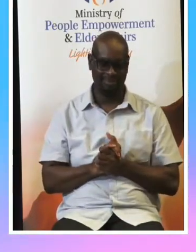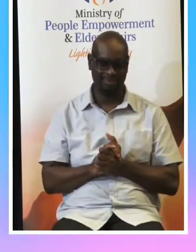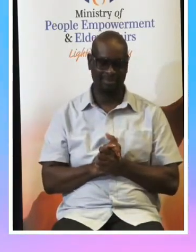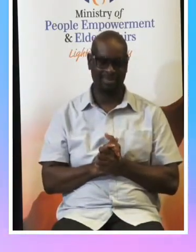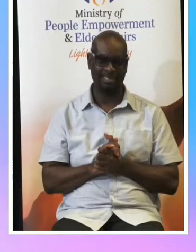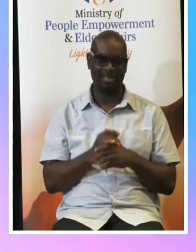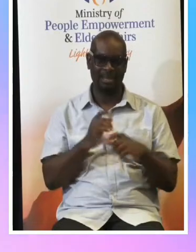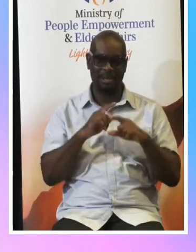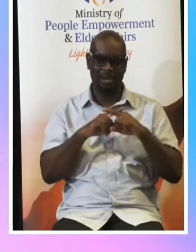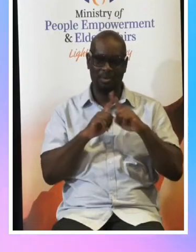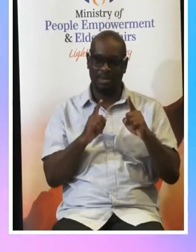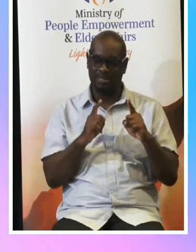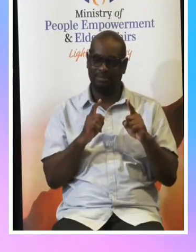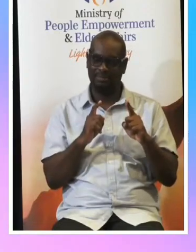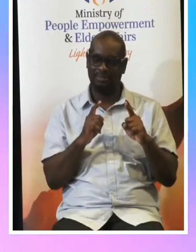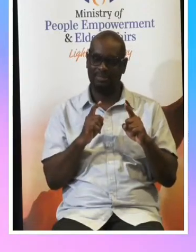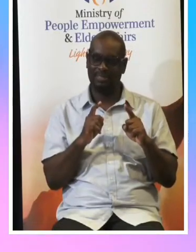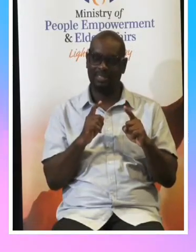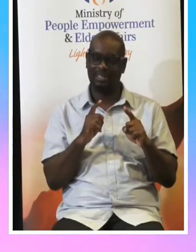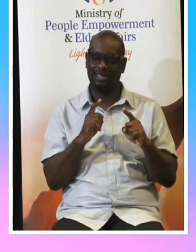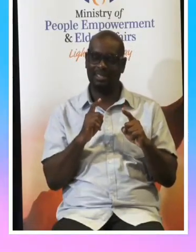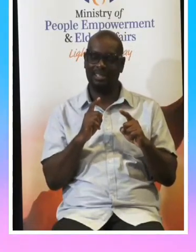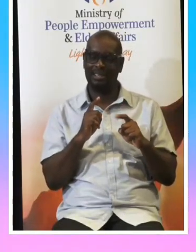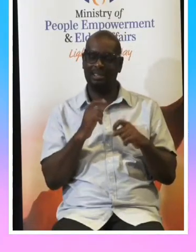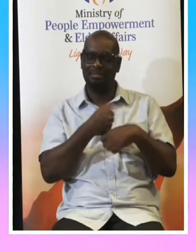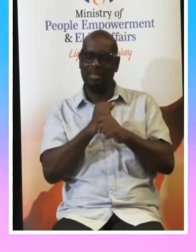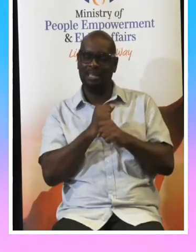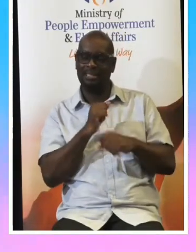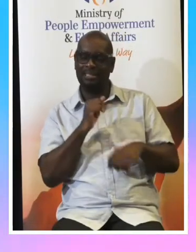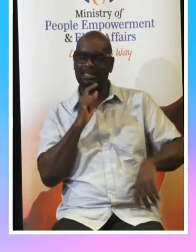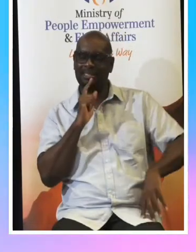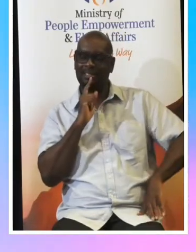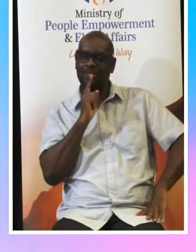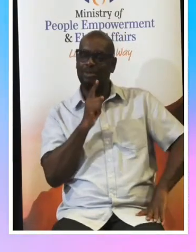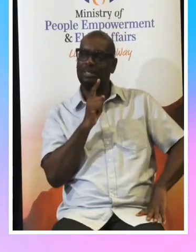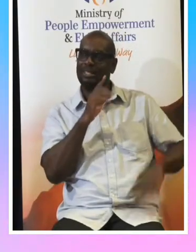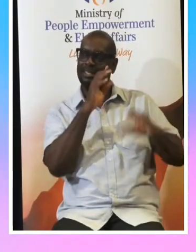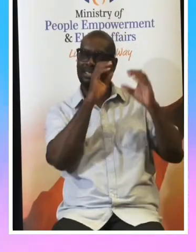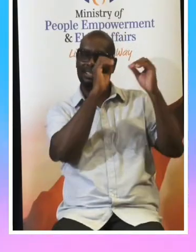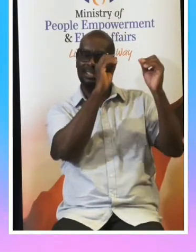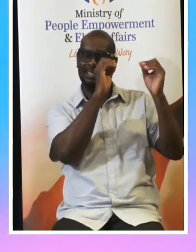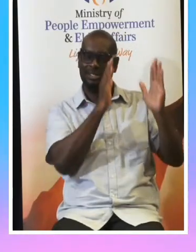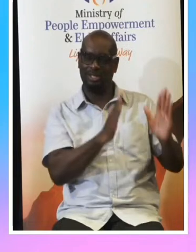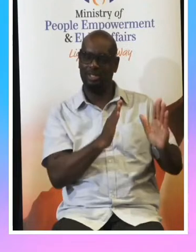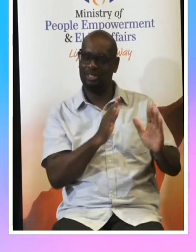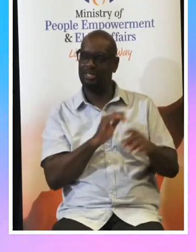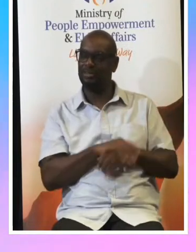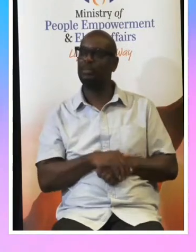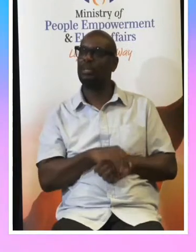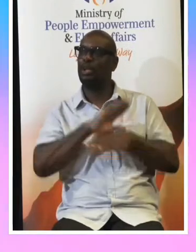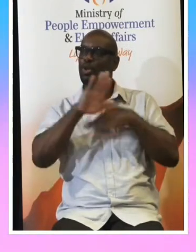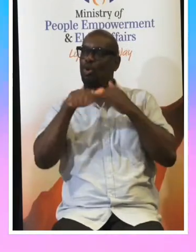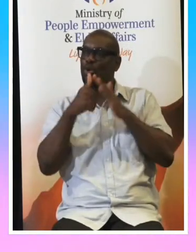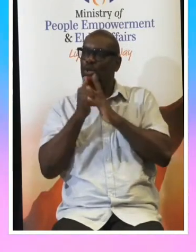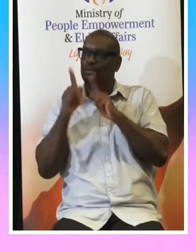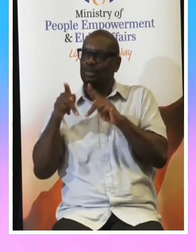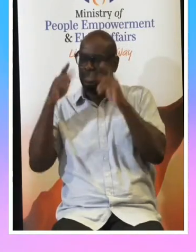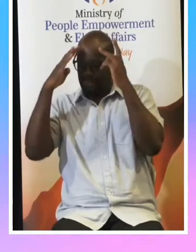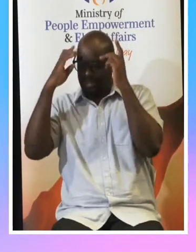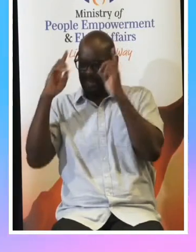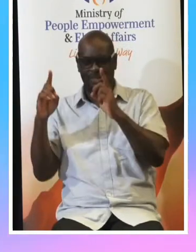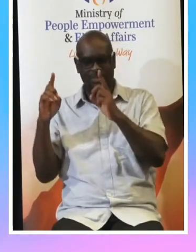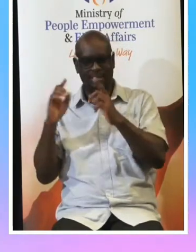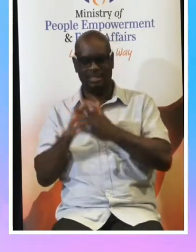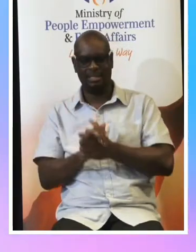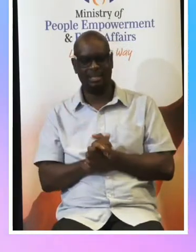And it made it so that teachers and educational technocrats shared the view that as a result of my disability,